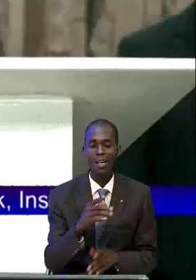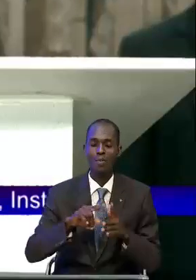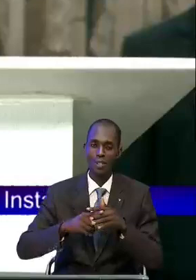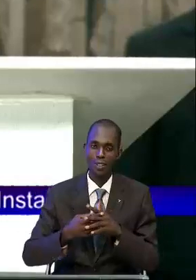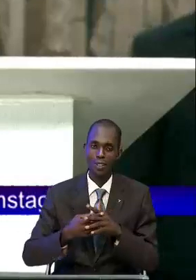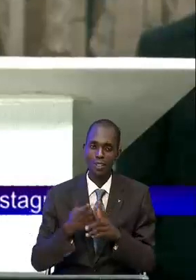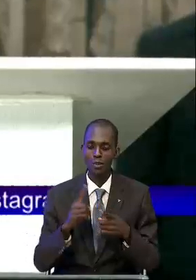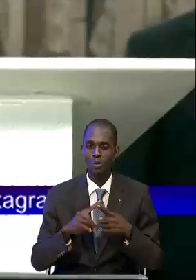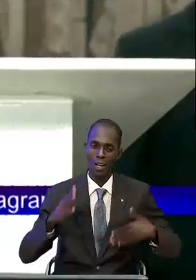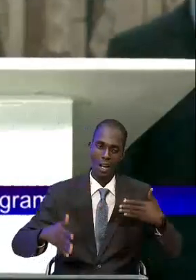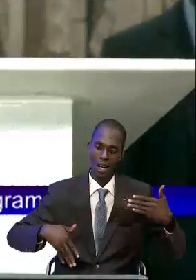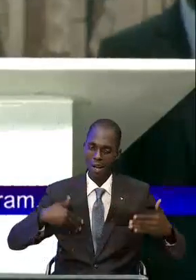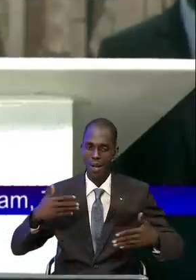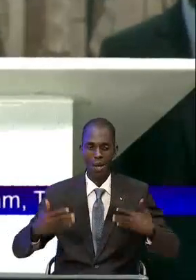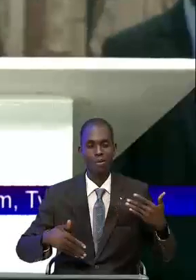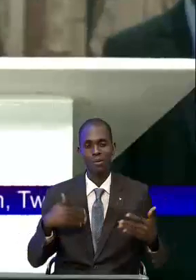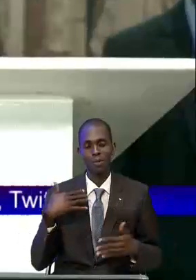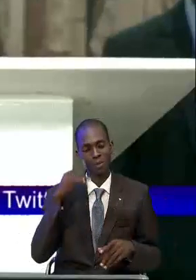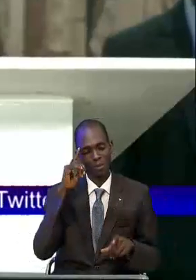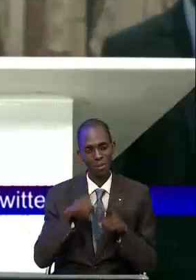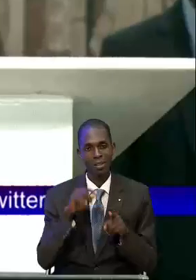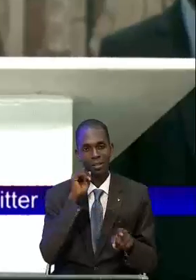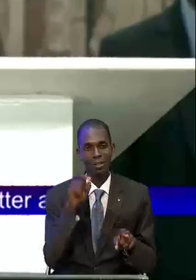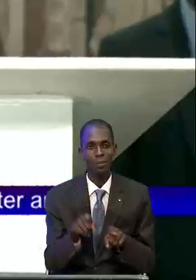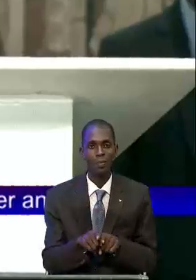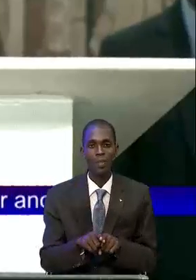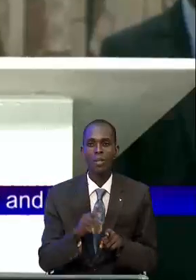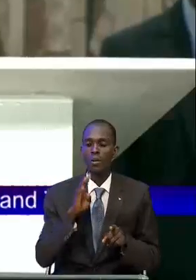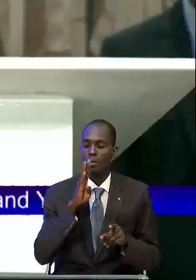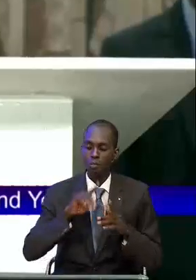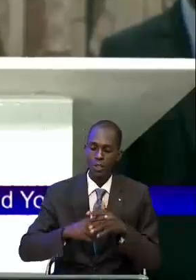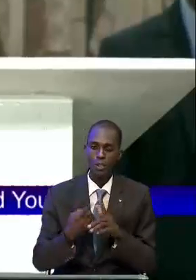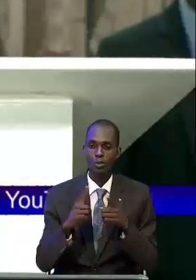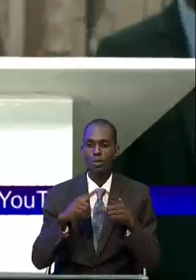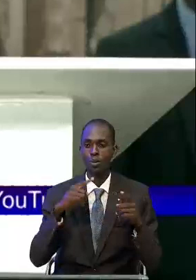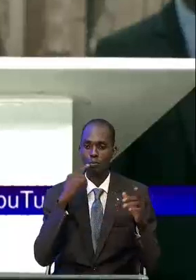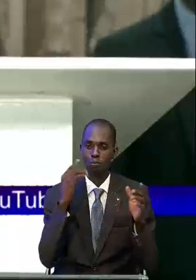See him walking. The stick are up. Begin to rejoice, brethren.